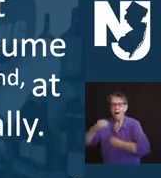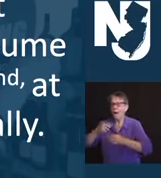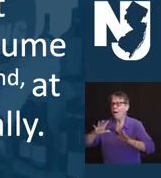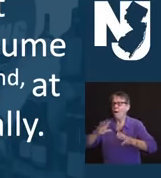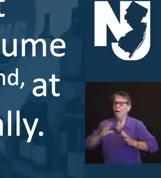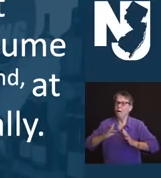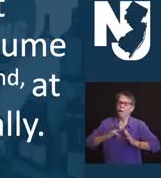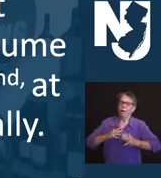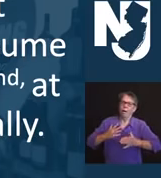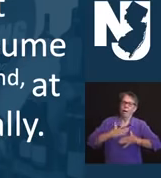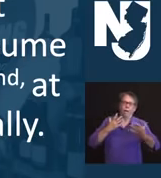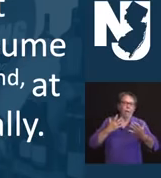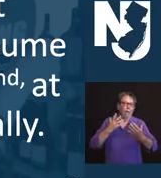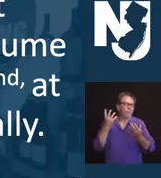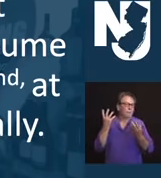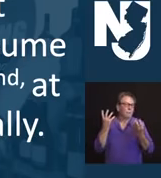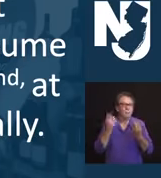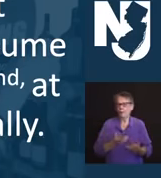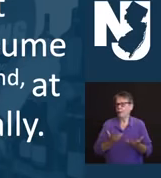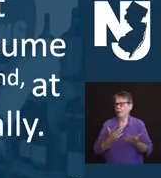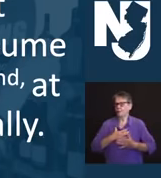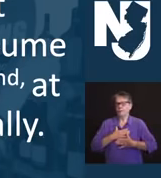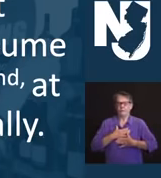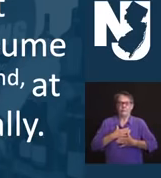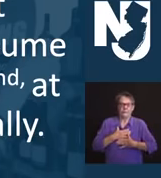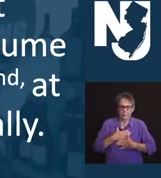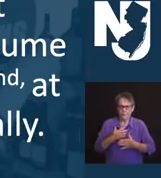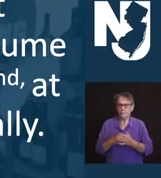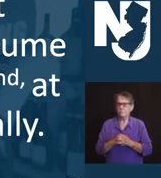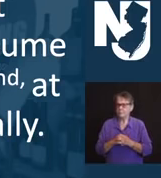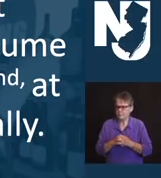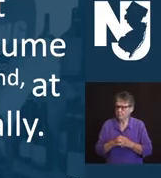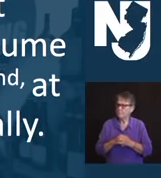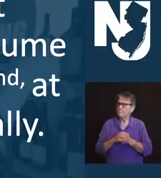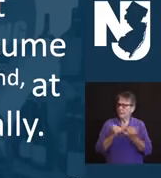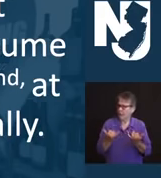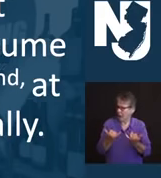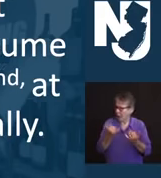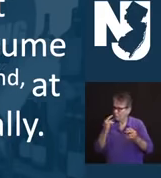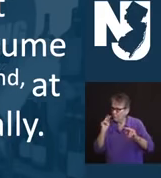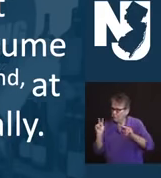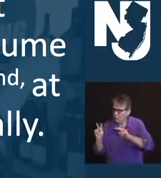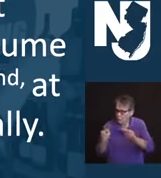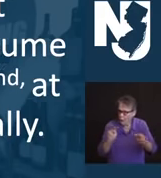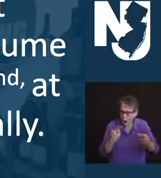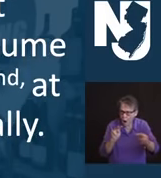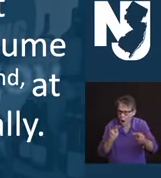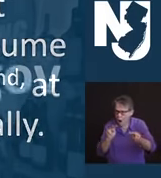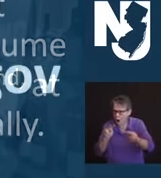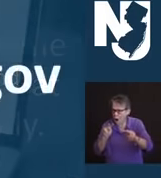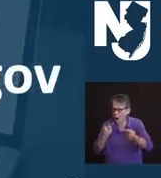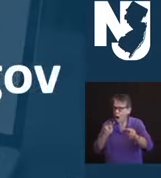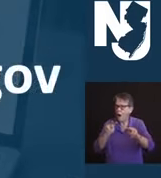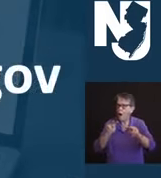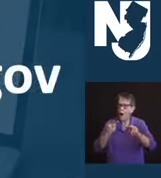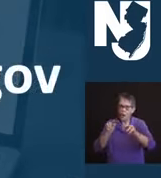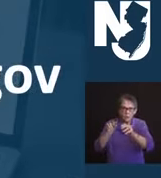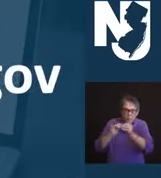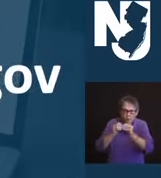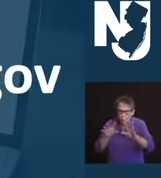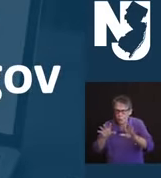to increase the indoor number as we feel it is safe to do so. The further health and